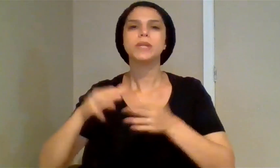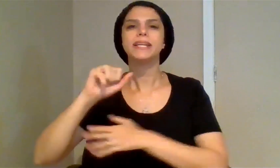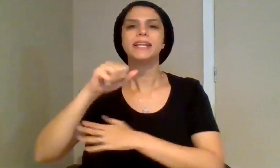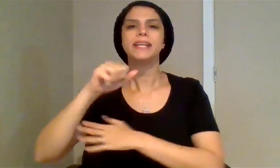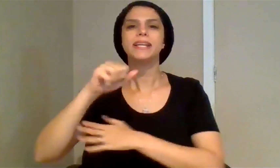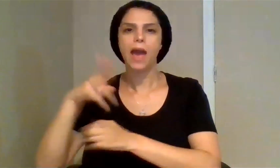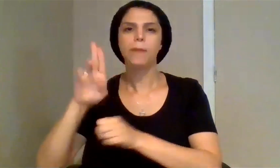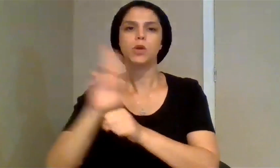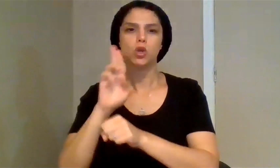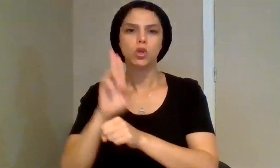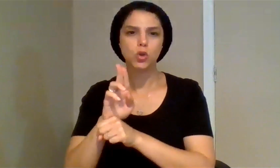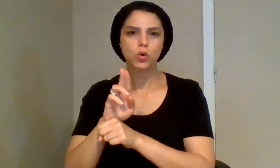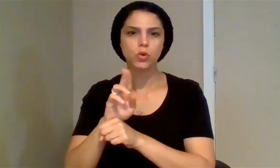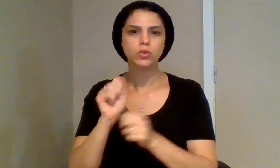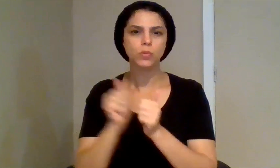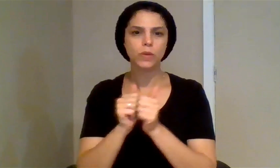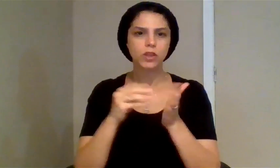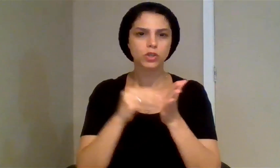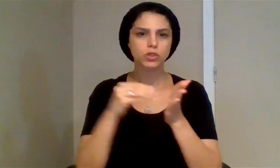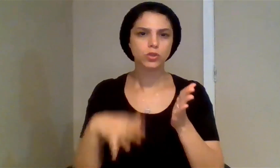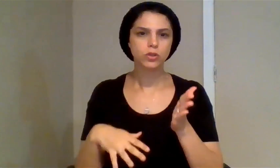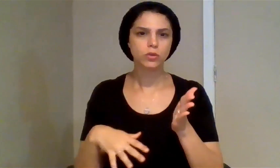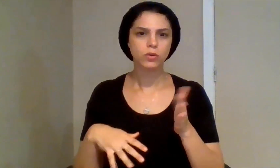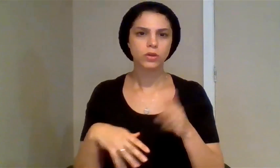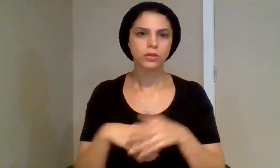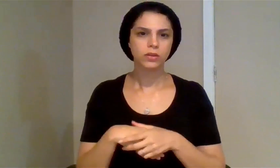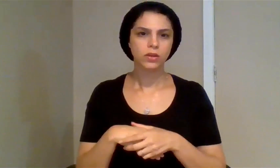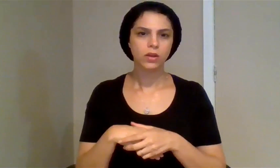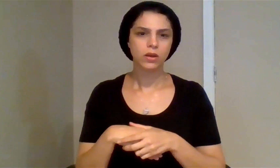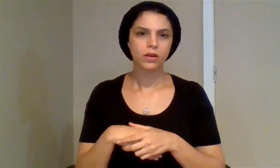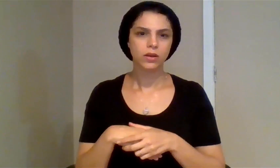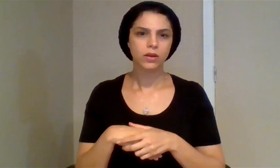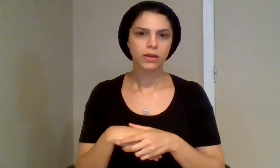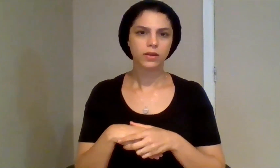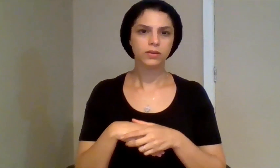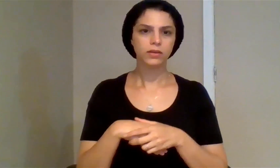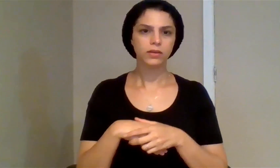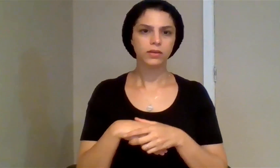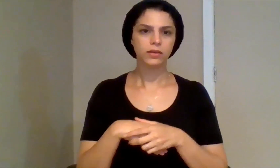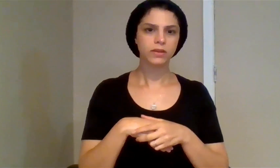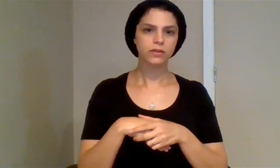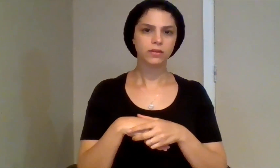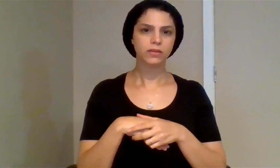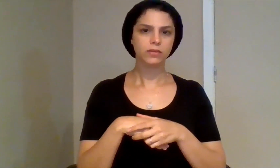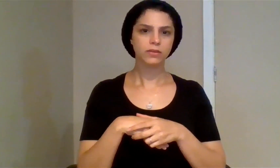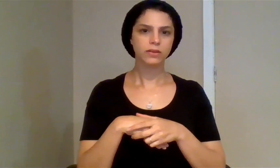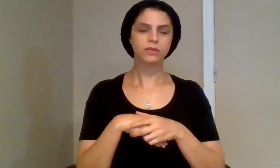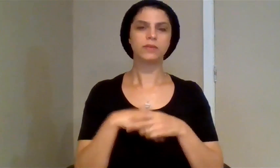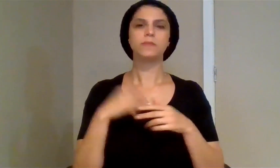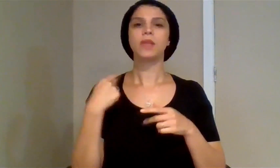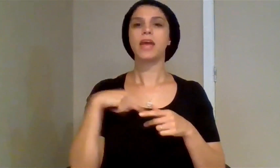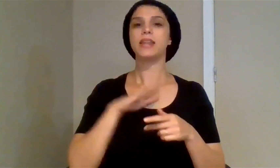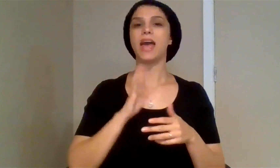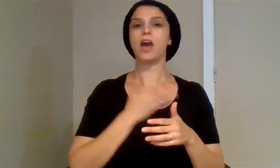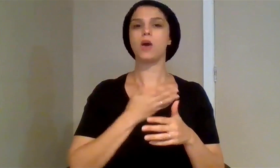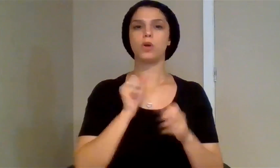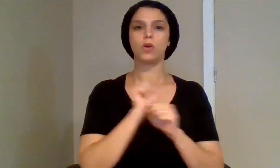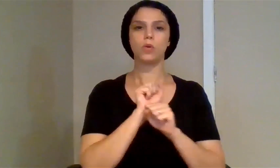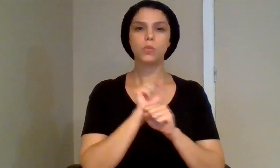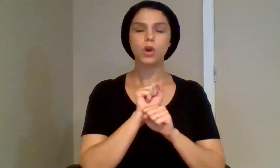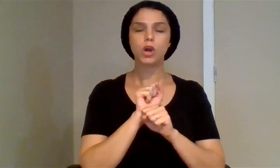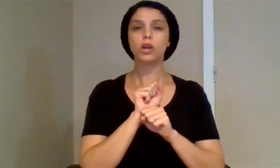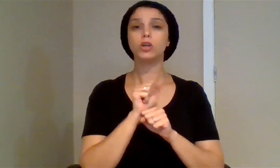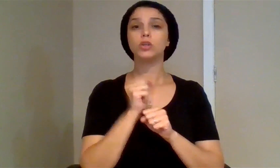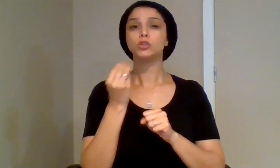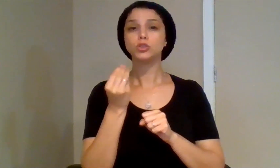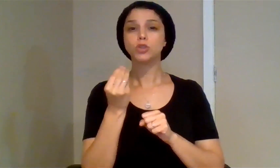app with your student's account information. It is your student that needs to complete assignments and work. Therefore,